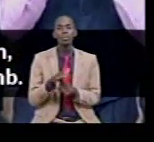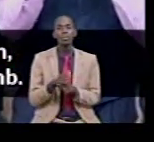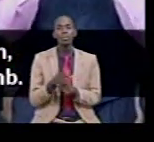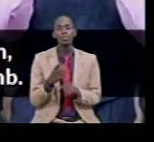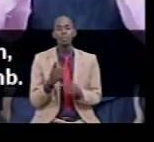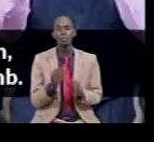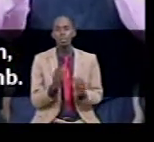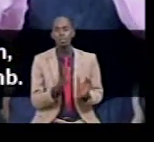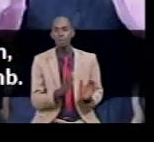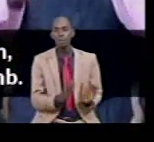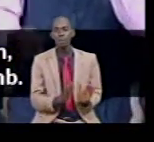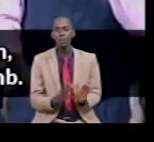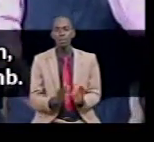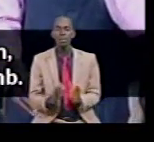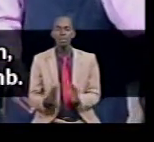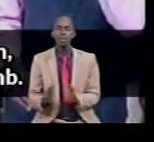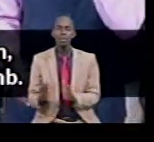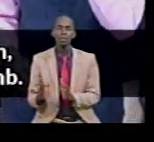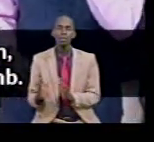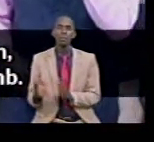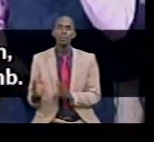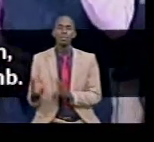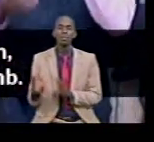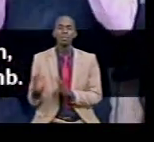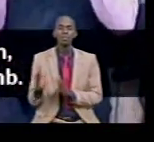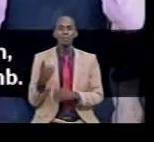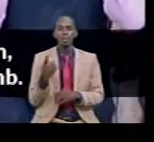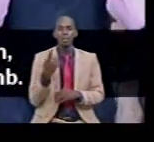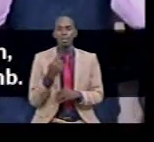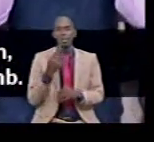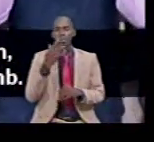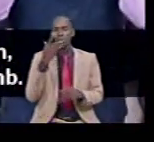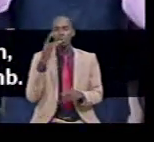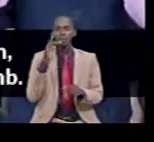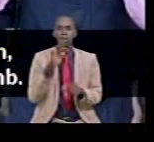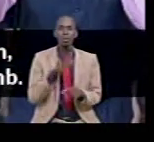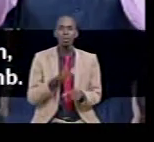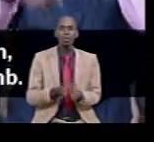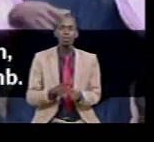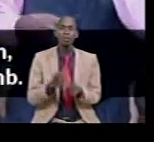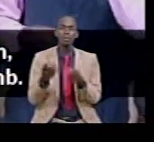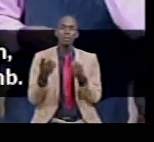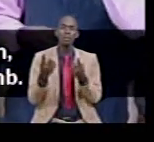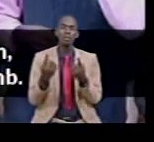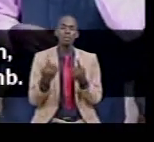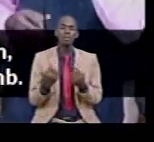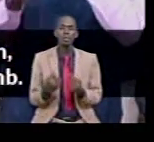fulfilled a plan, the promise